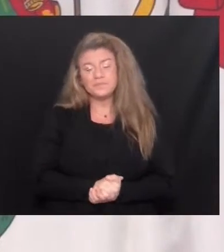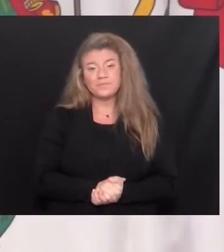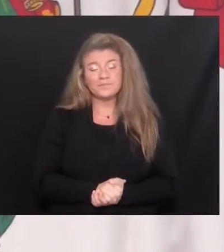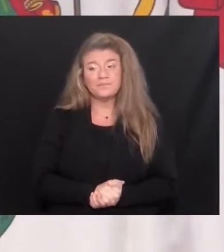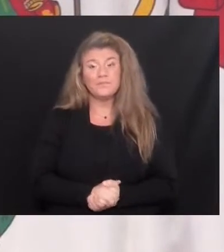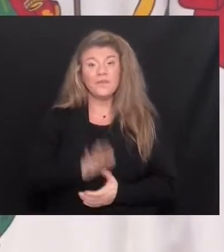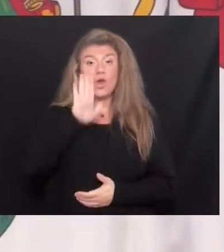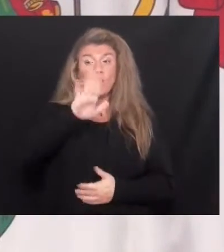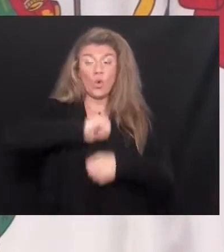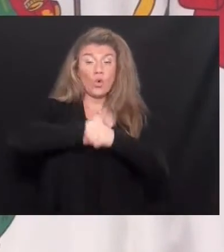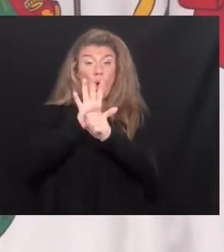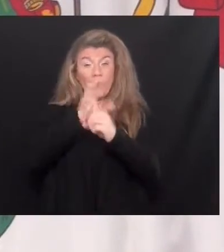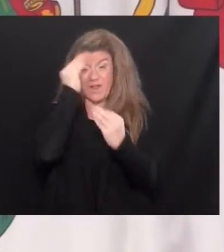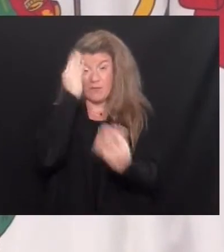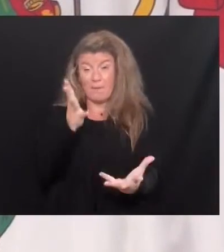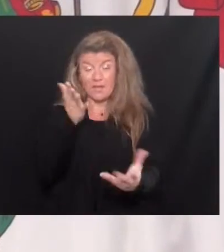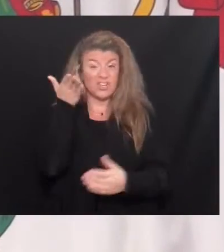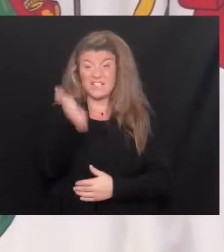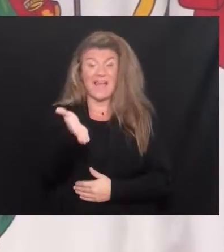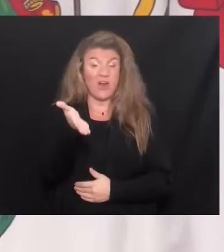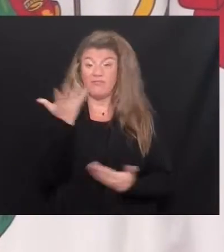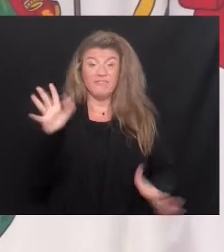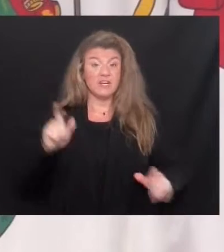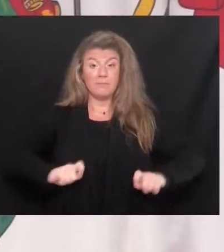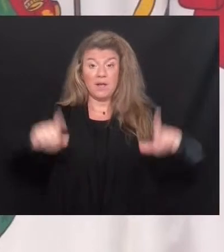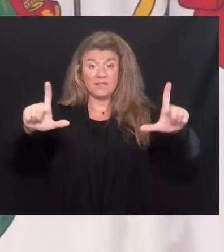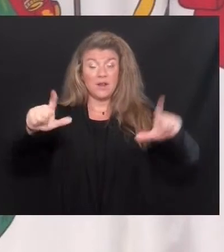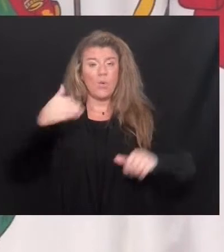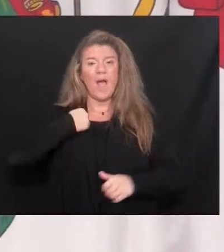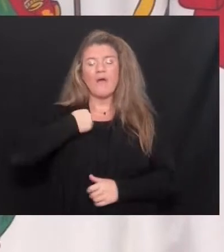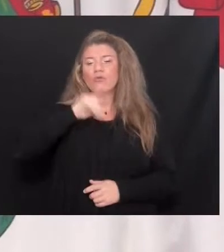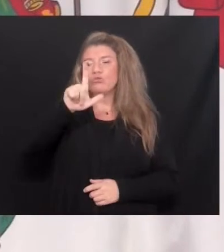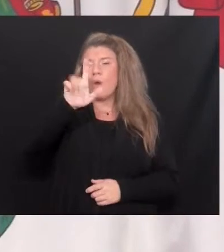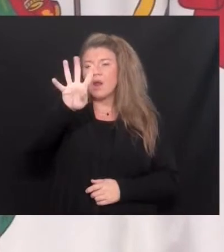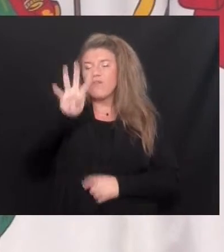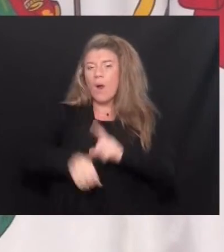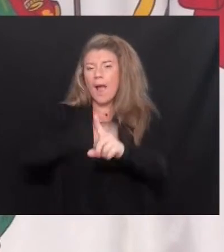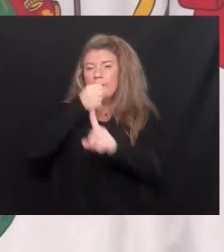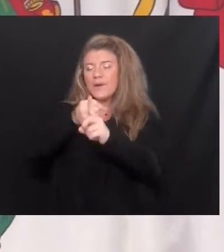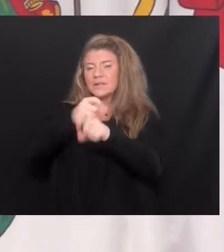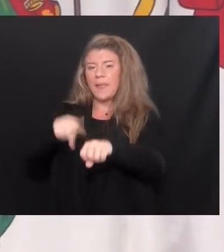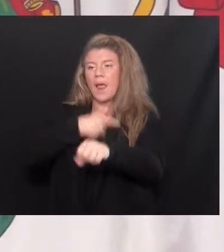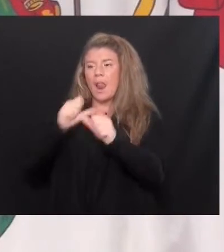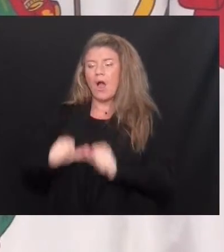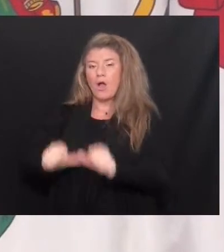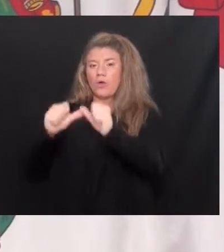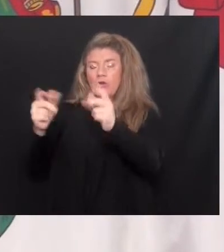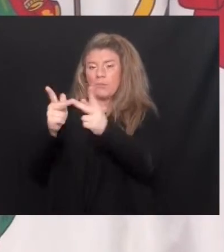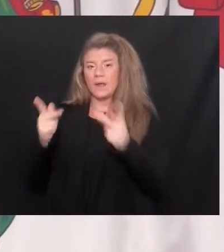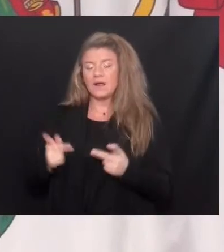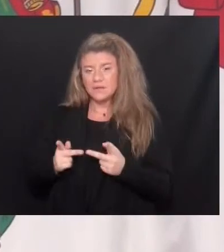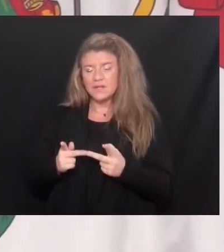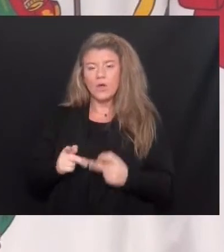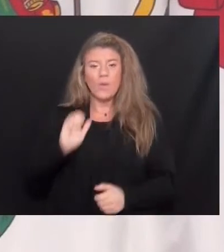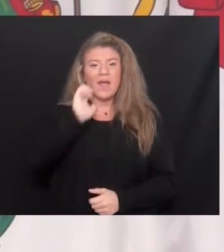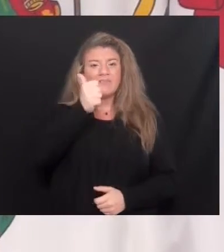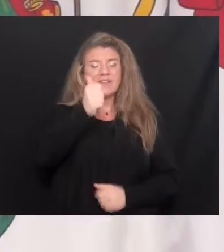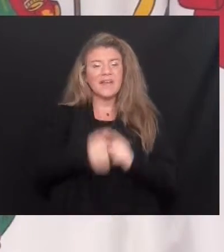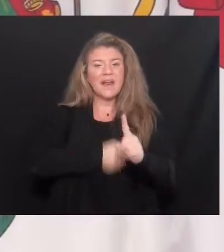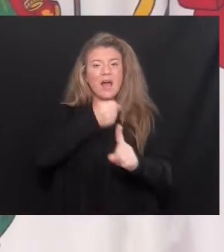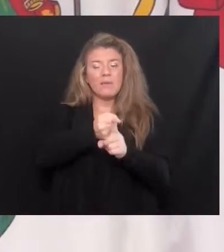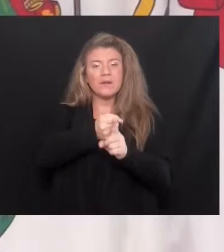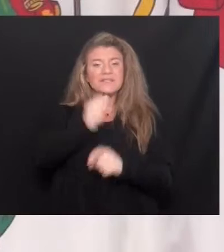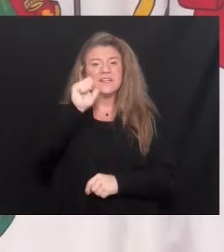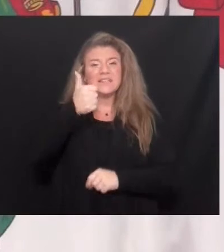All your COVID information is up there. We have 24 outbreaks in our long-term care facilities. We have 10 outbreaks in